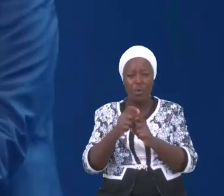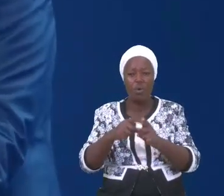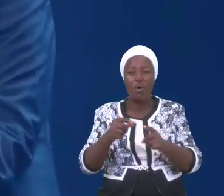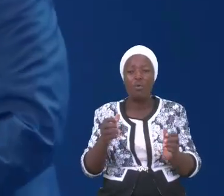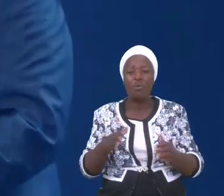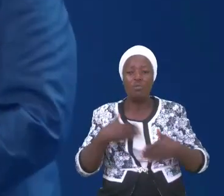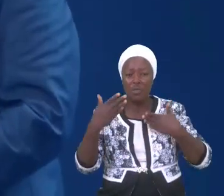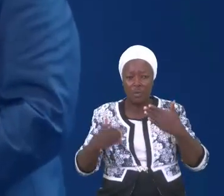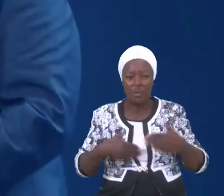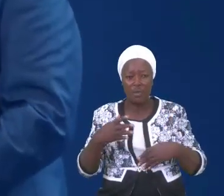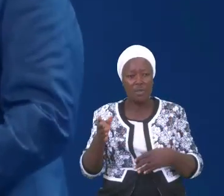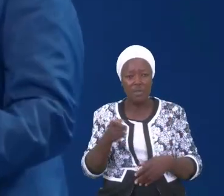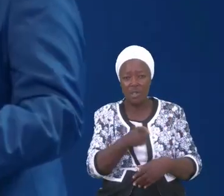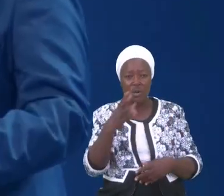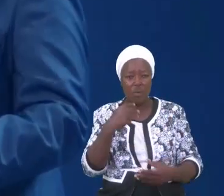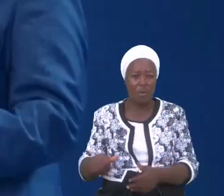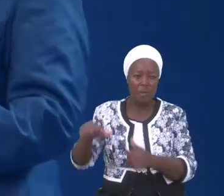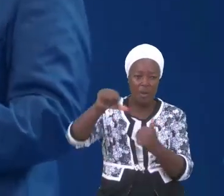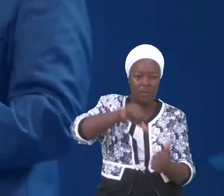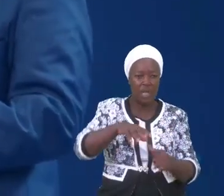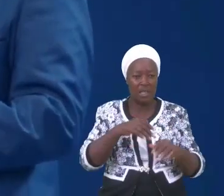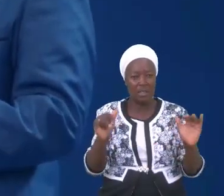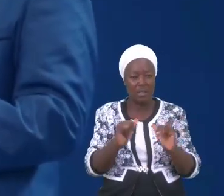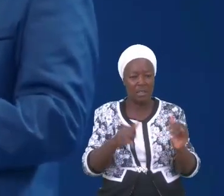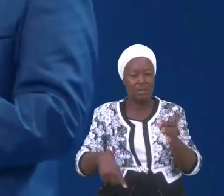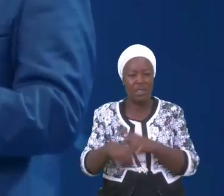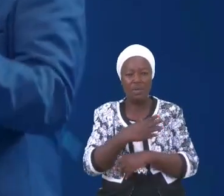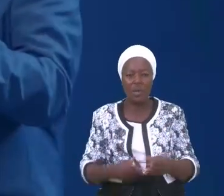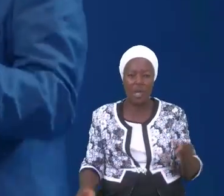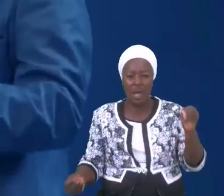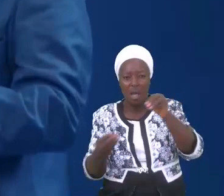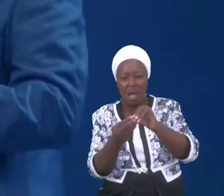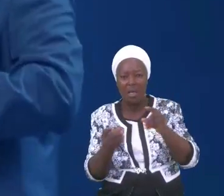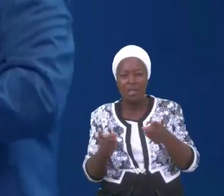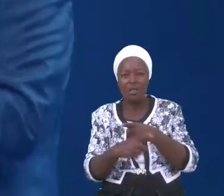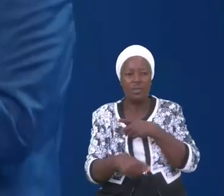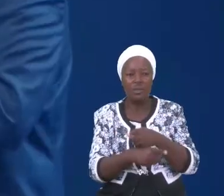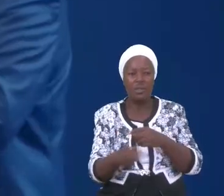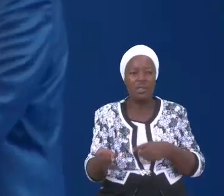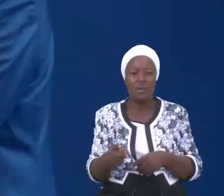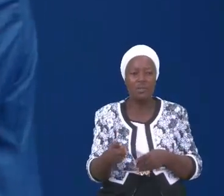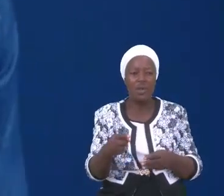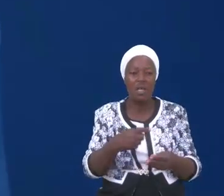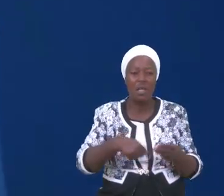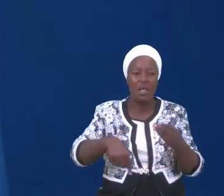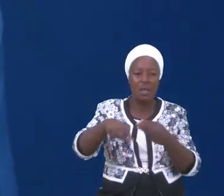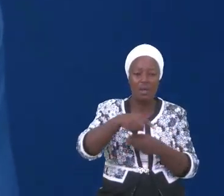were baptized, and the same day they were added unto them about